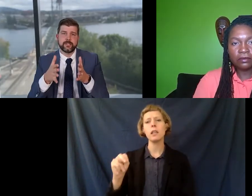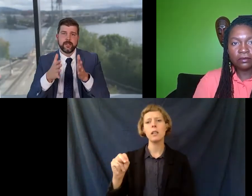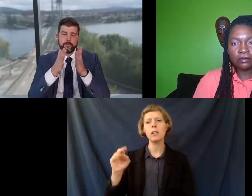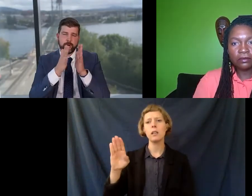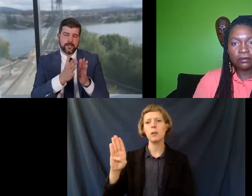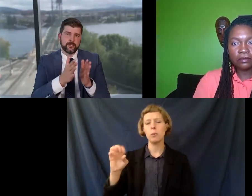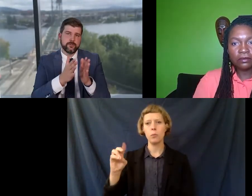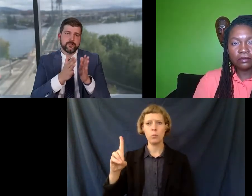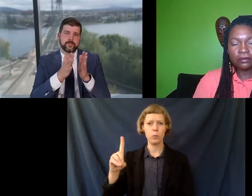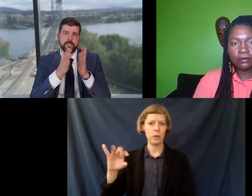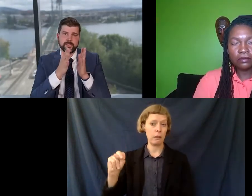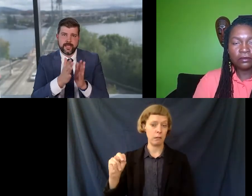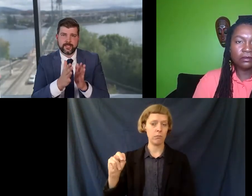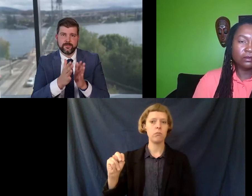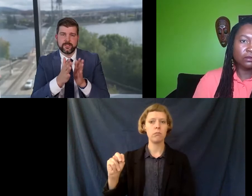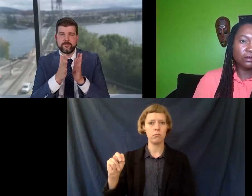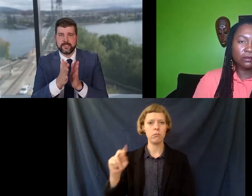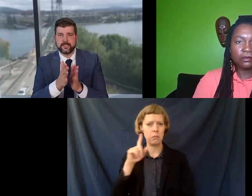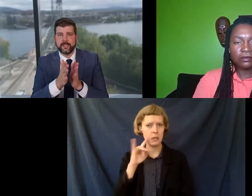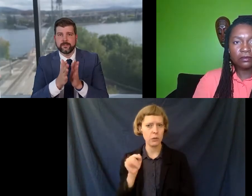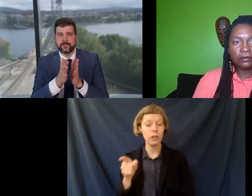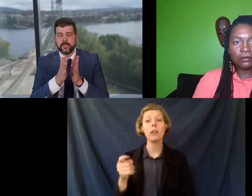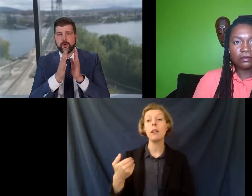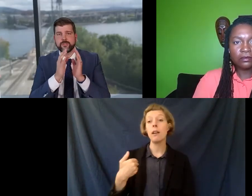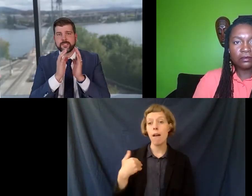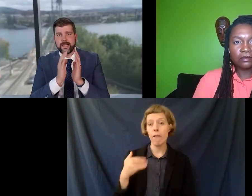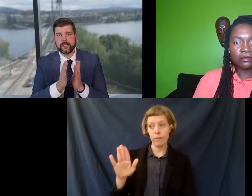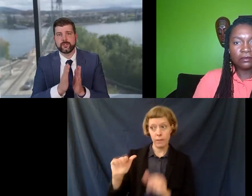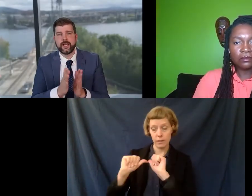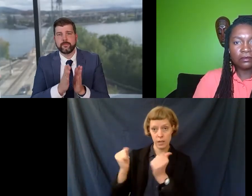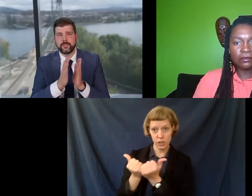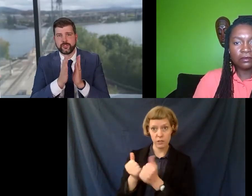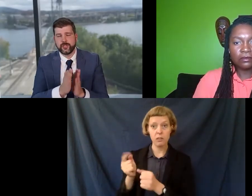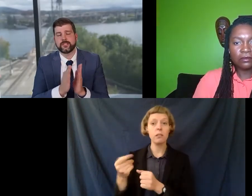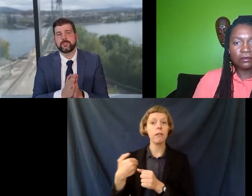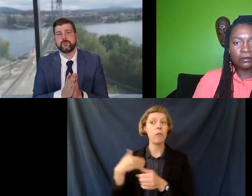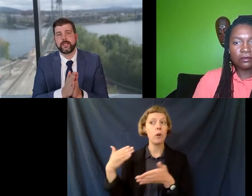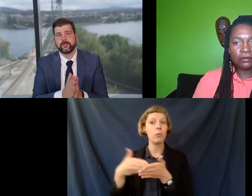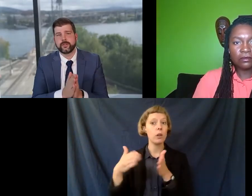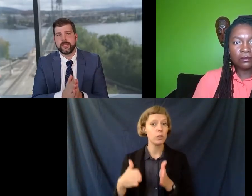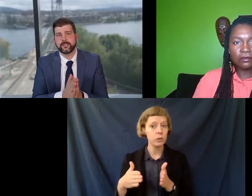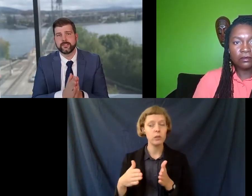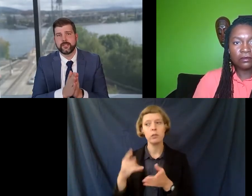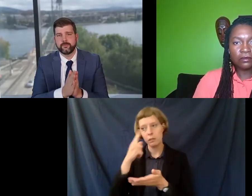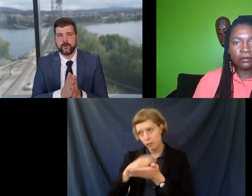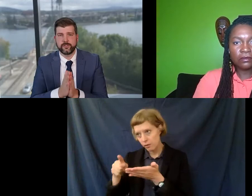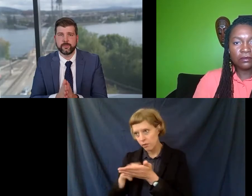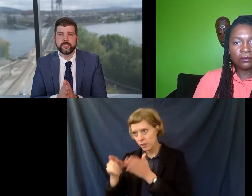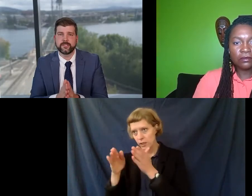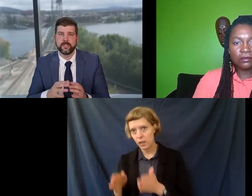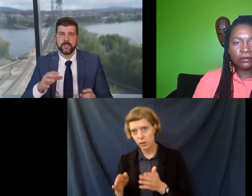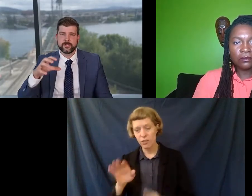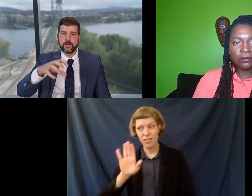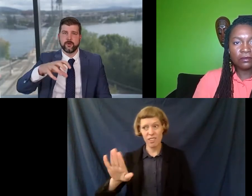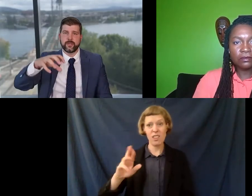agency prosecutors and detectives and investigators whose entire job is just to handle cases involving the